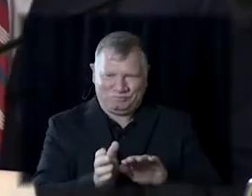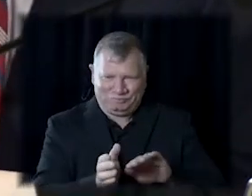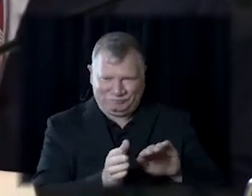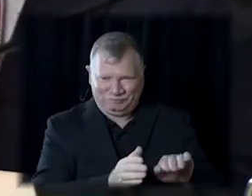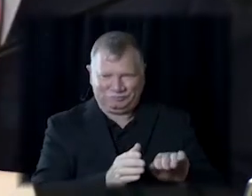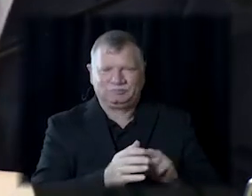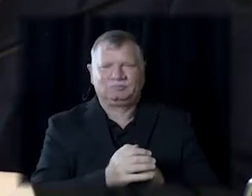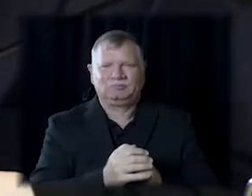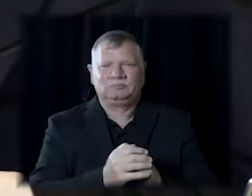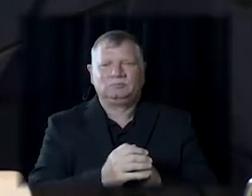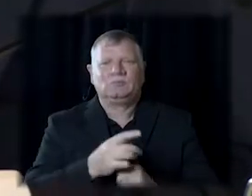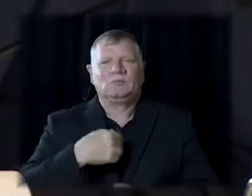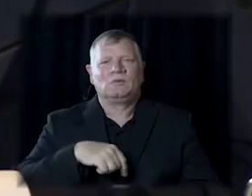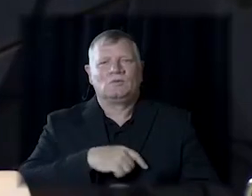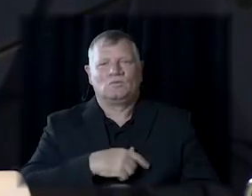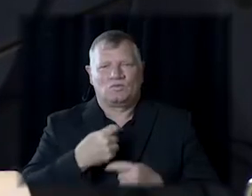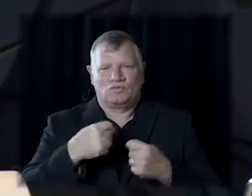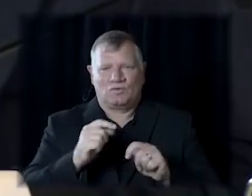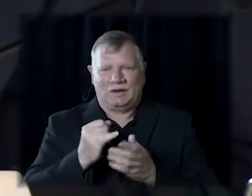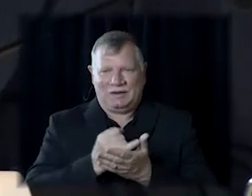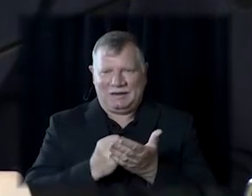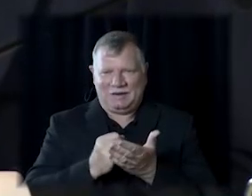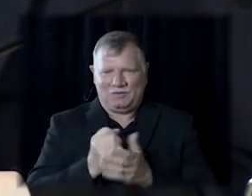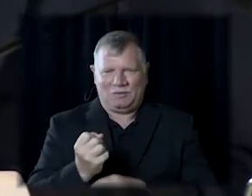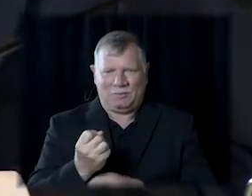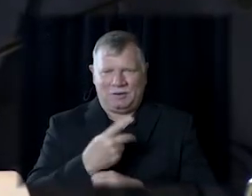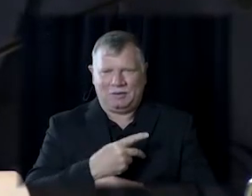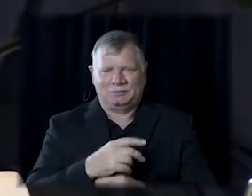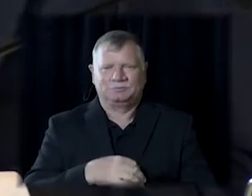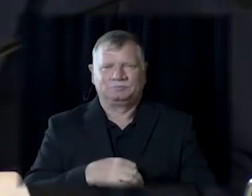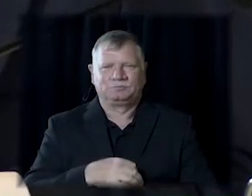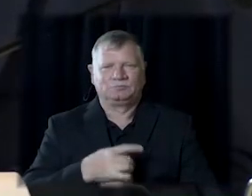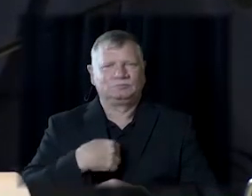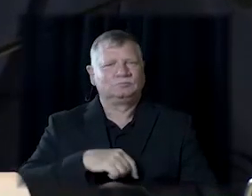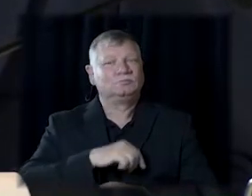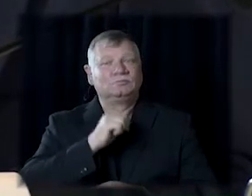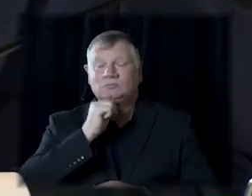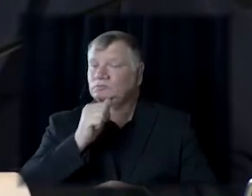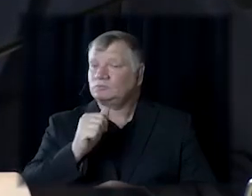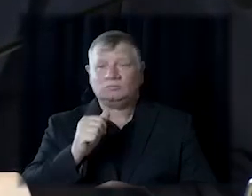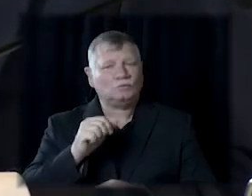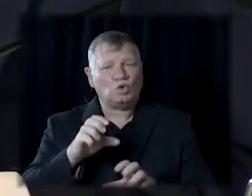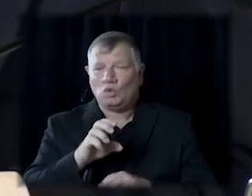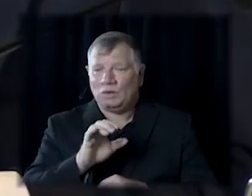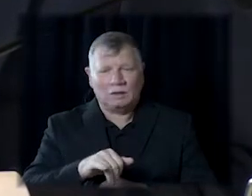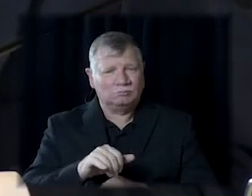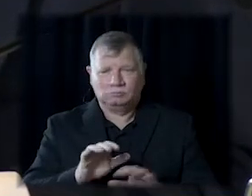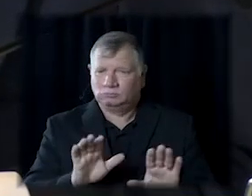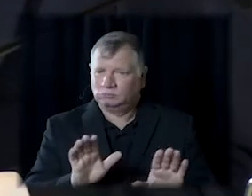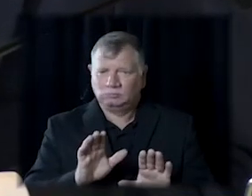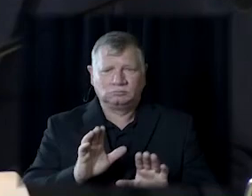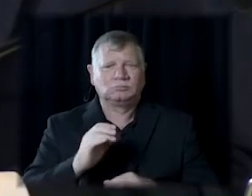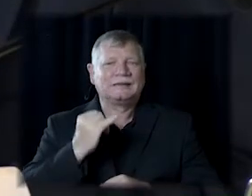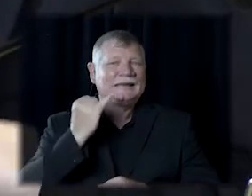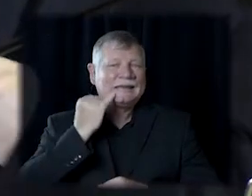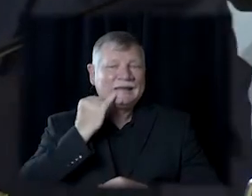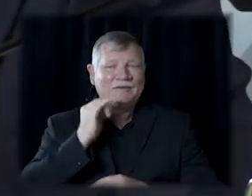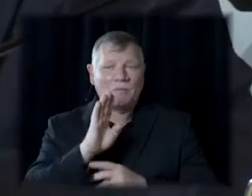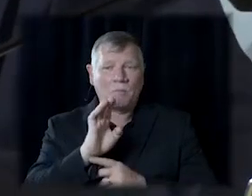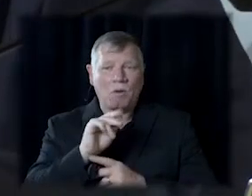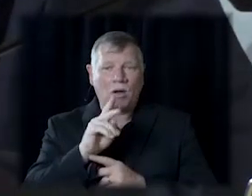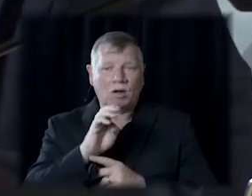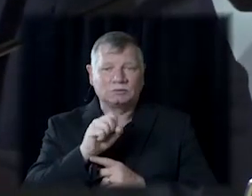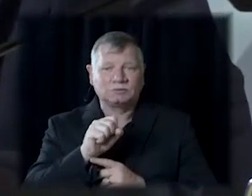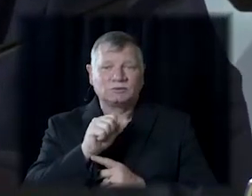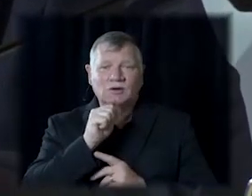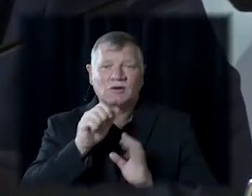to this notion of trying to get the interest and principal back. We are not going to do it, even if the bonds are found to